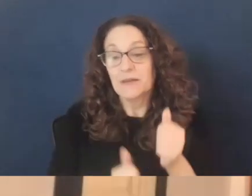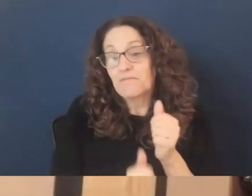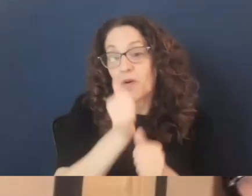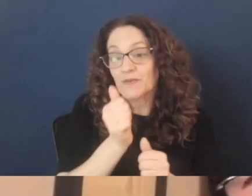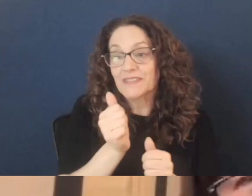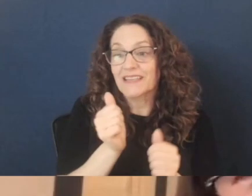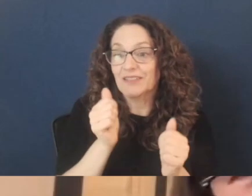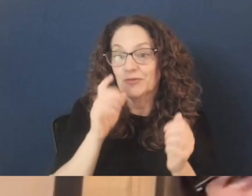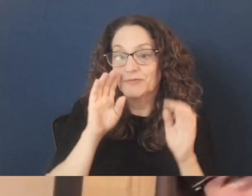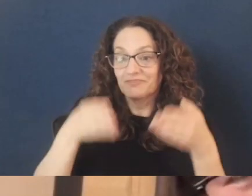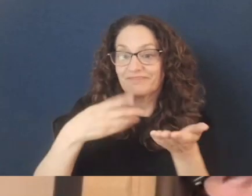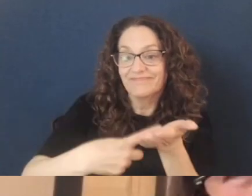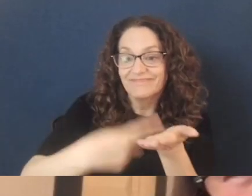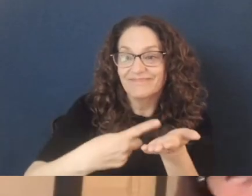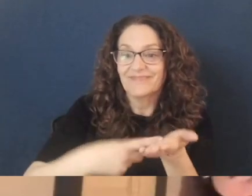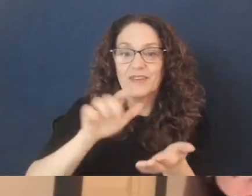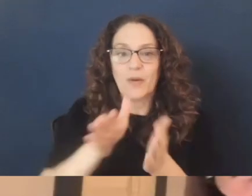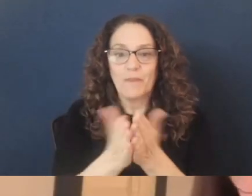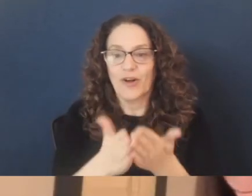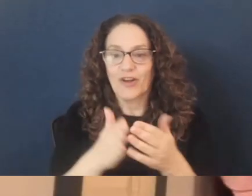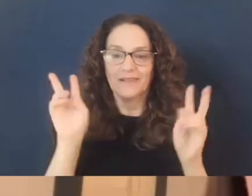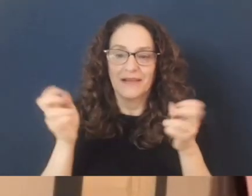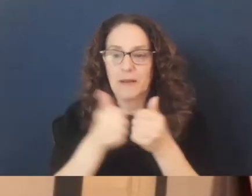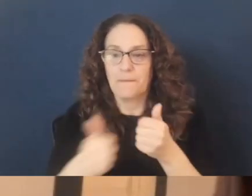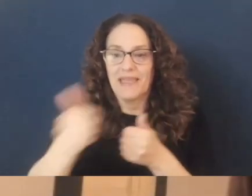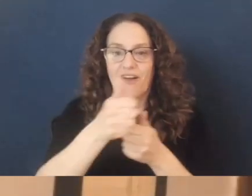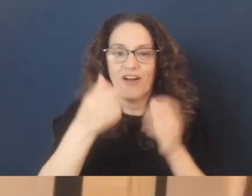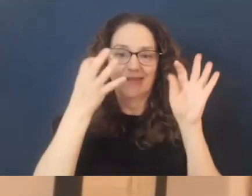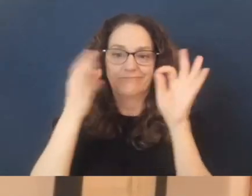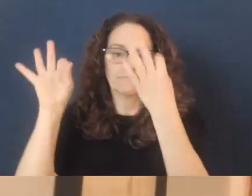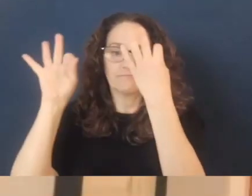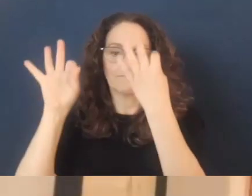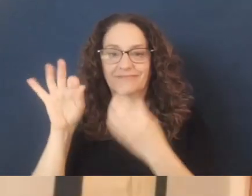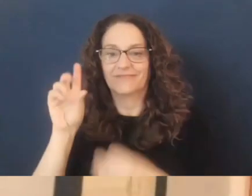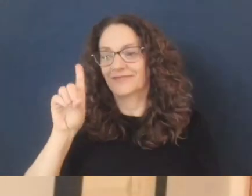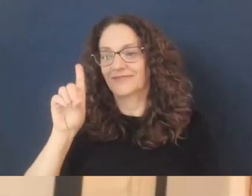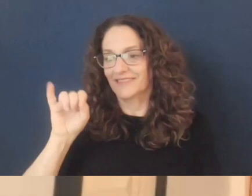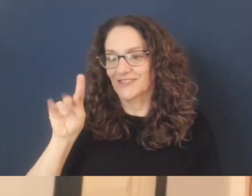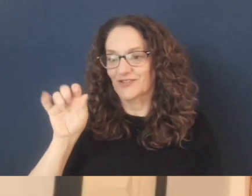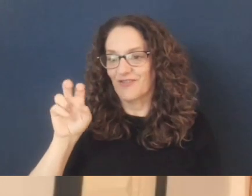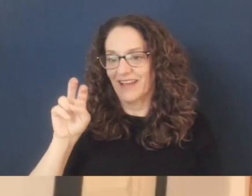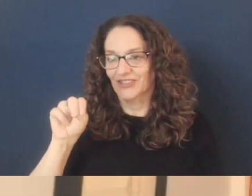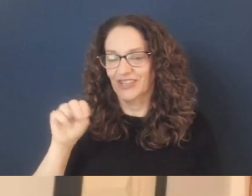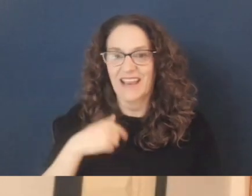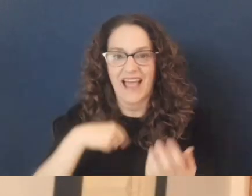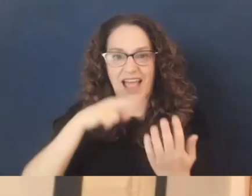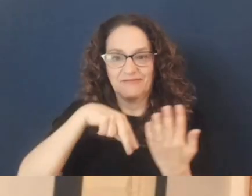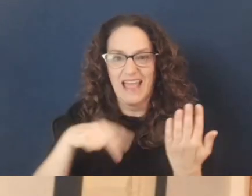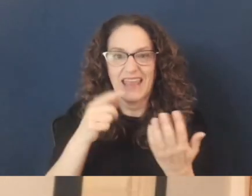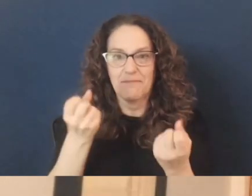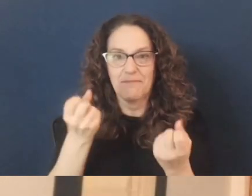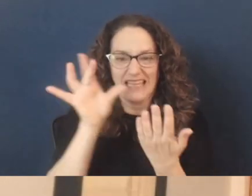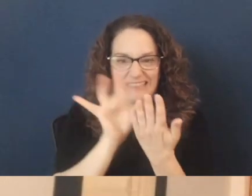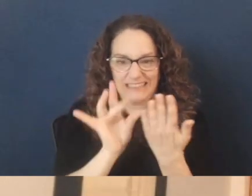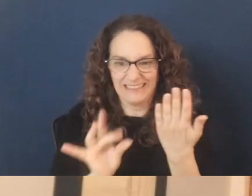talk about your book, Beyond Distraction. It was very dog-eared, and I've got a couple notes here for you. But if you don't